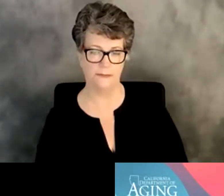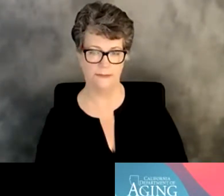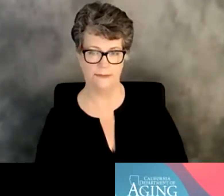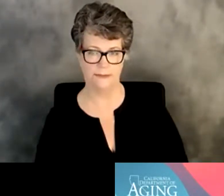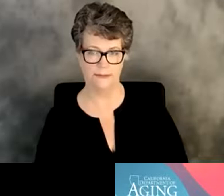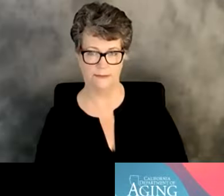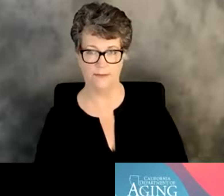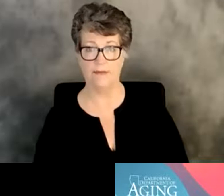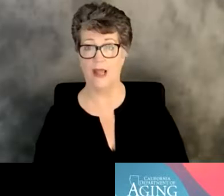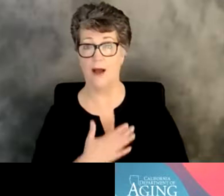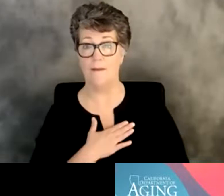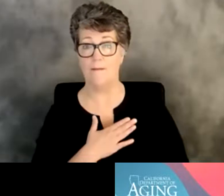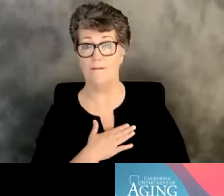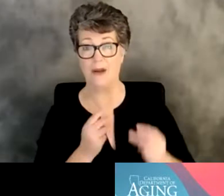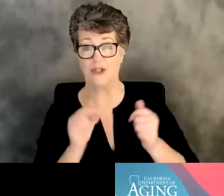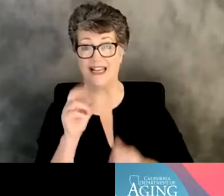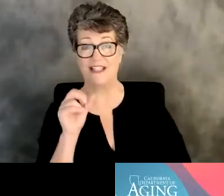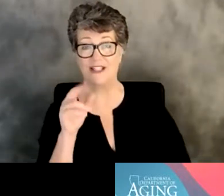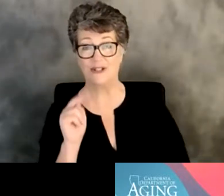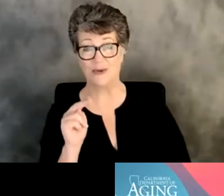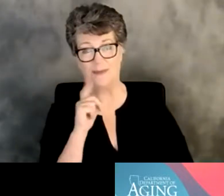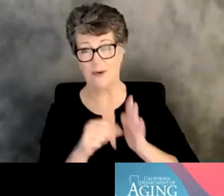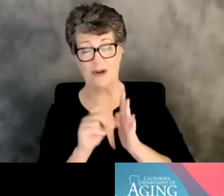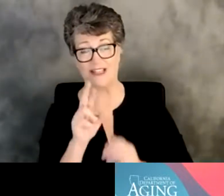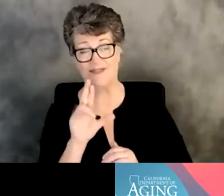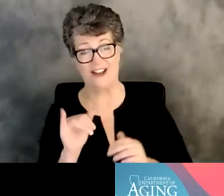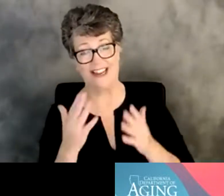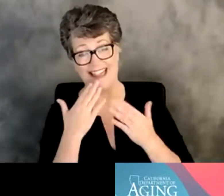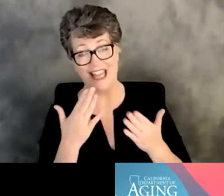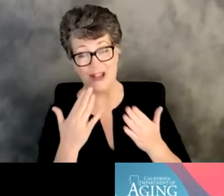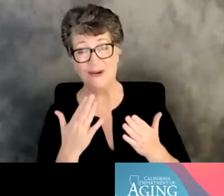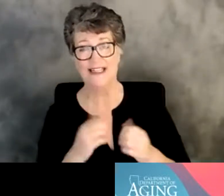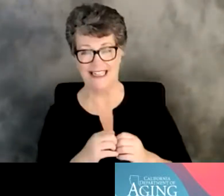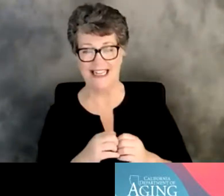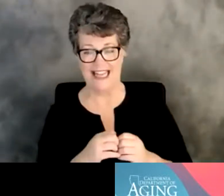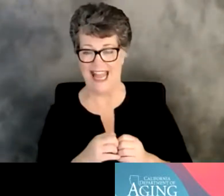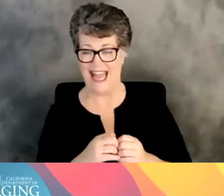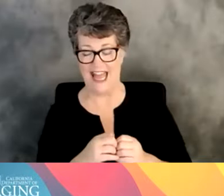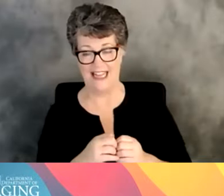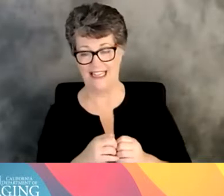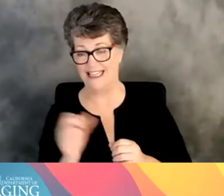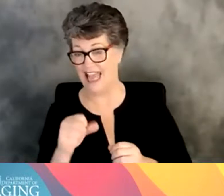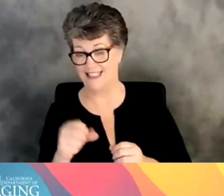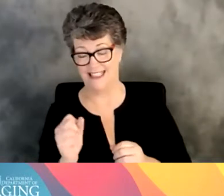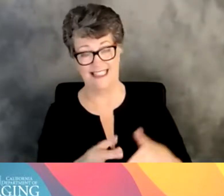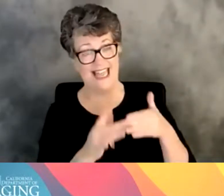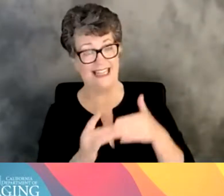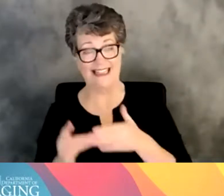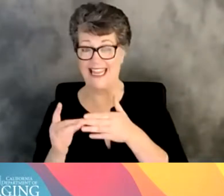Okay, mine was quick. This is so impressive, Terry. Thank you. And our state absolutely leads the nation on